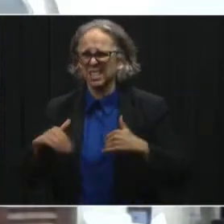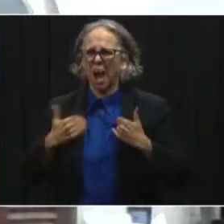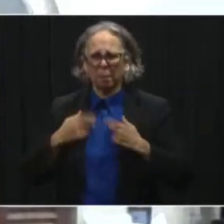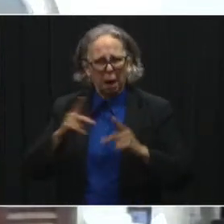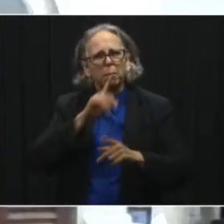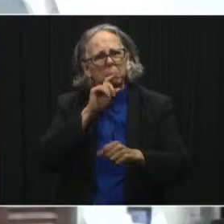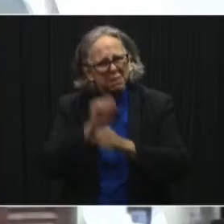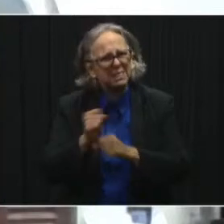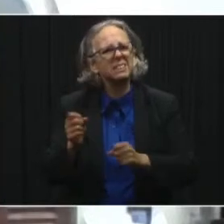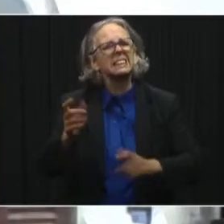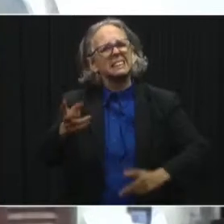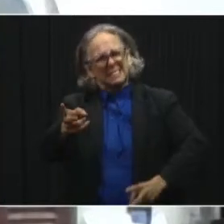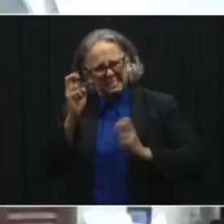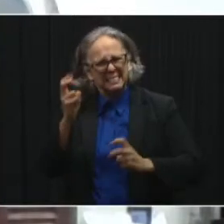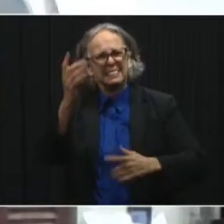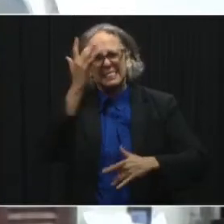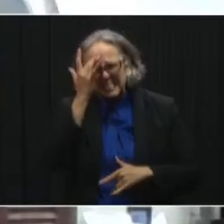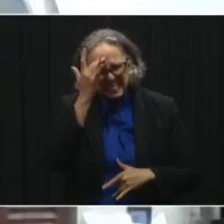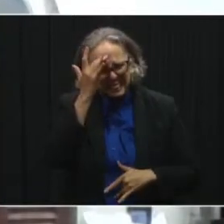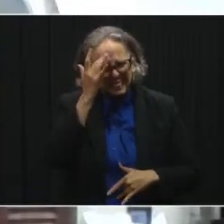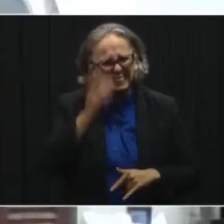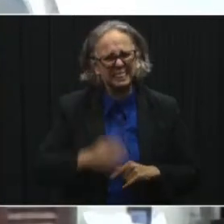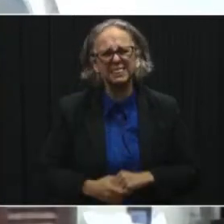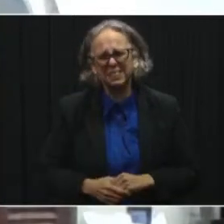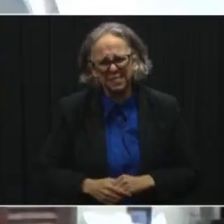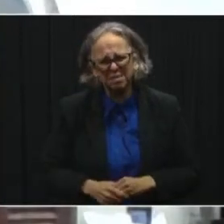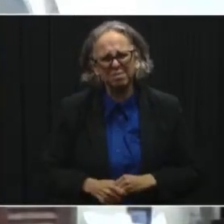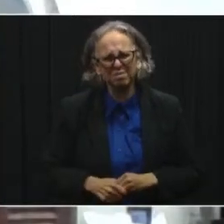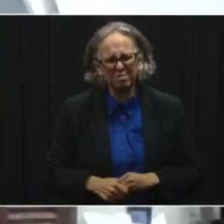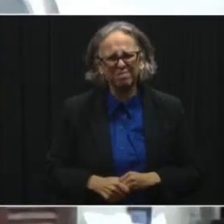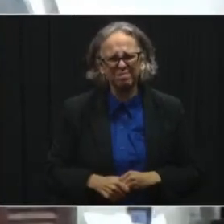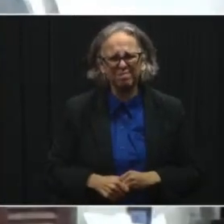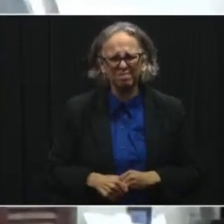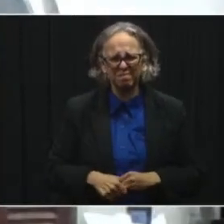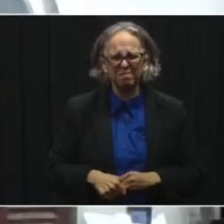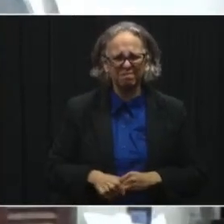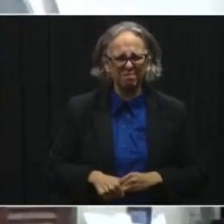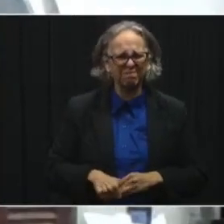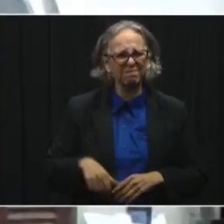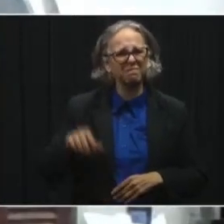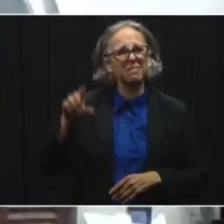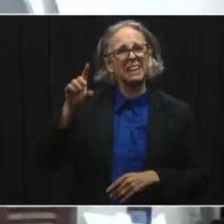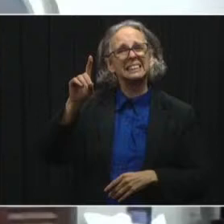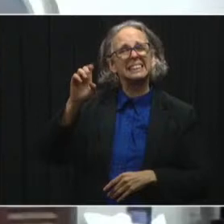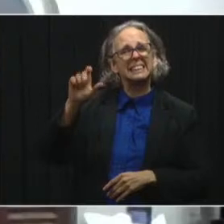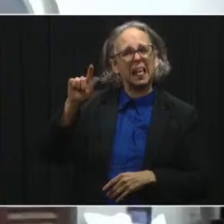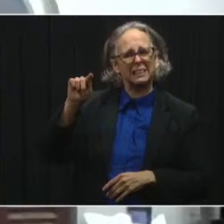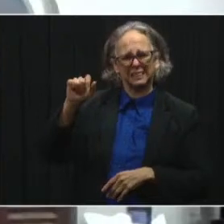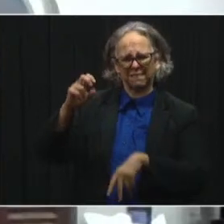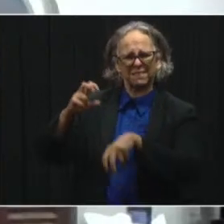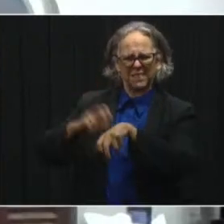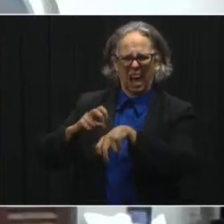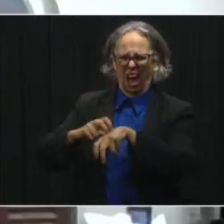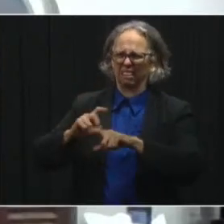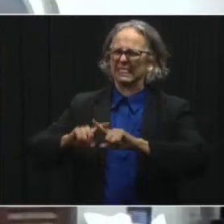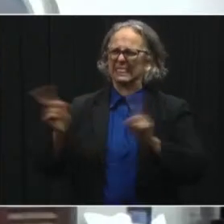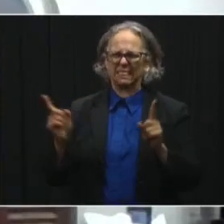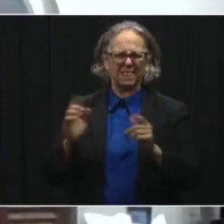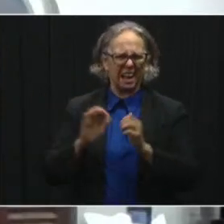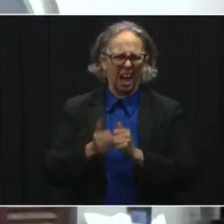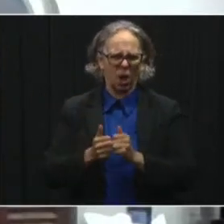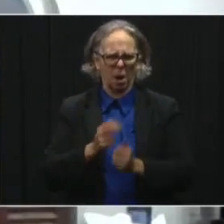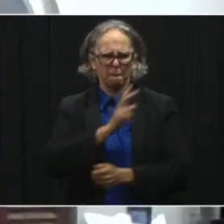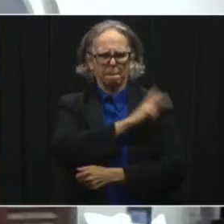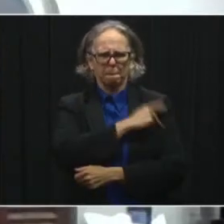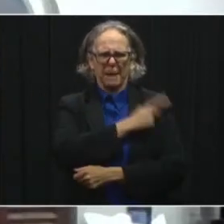It was easy to see that we had started coming into the Delta variant or a different variant just by the way the patients were behaving. We knew right away we